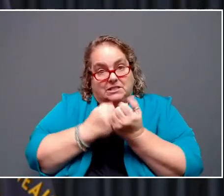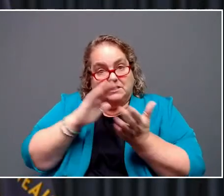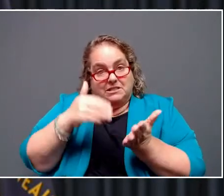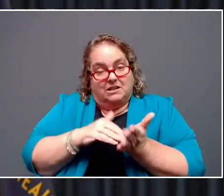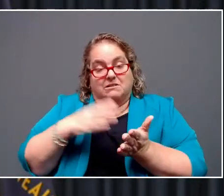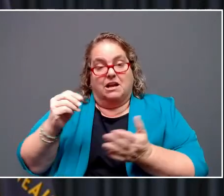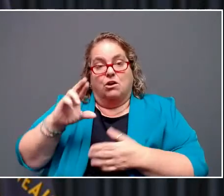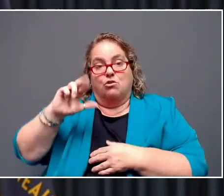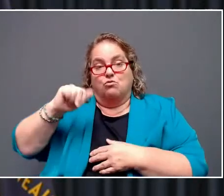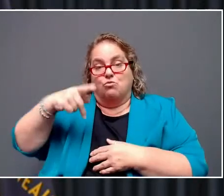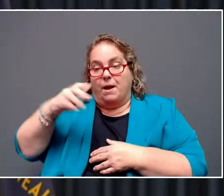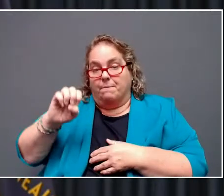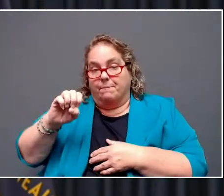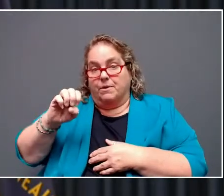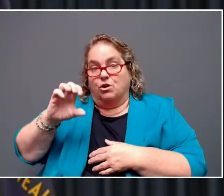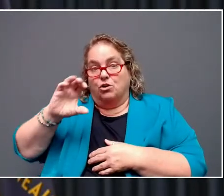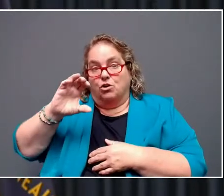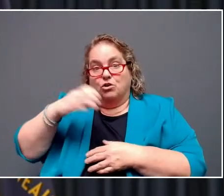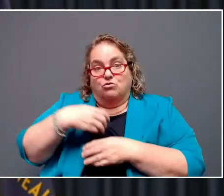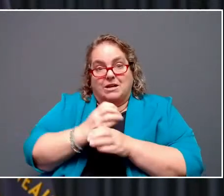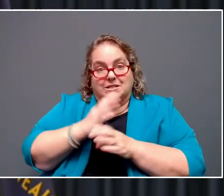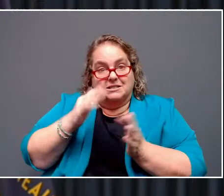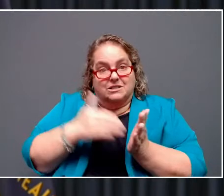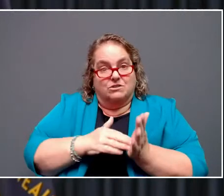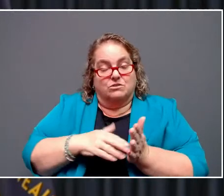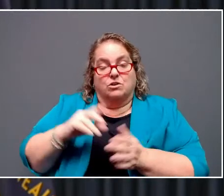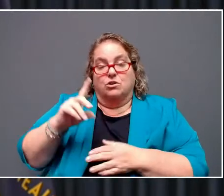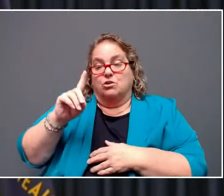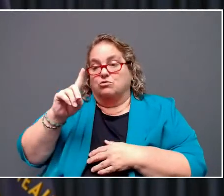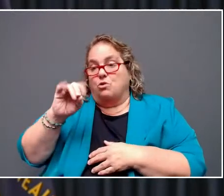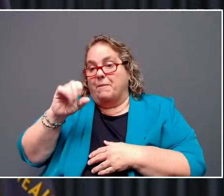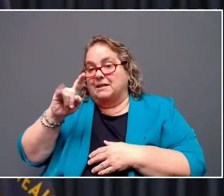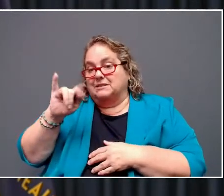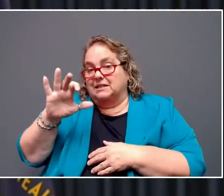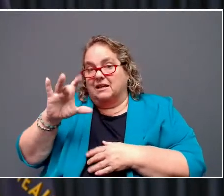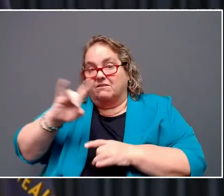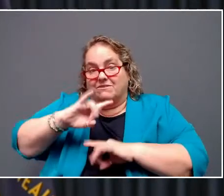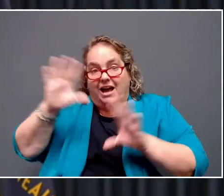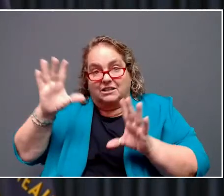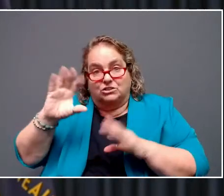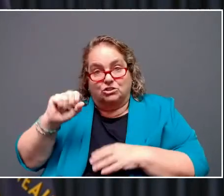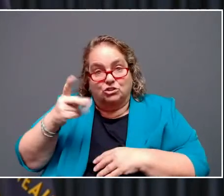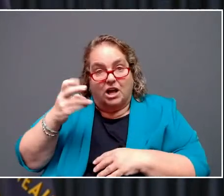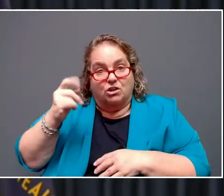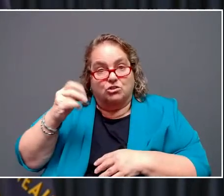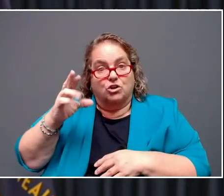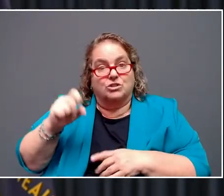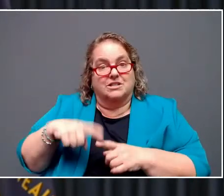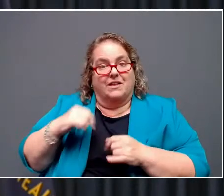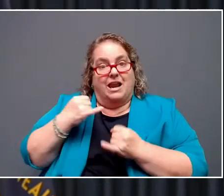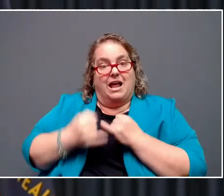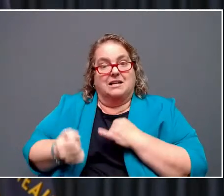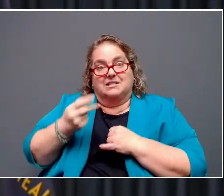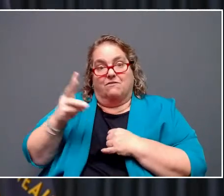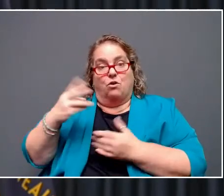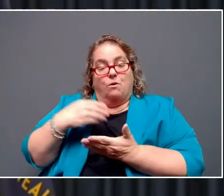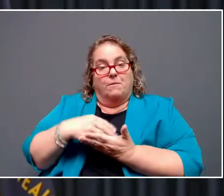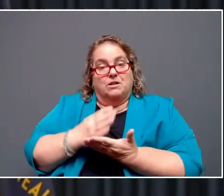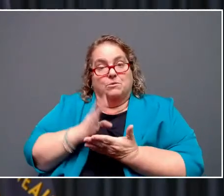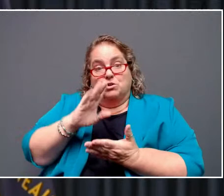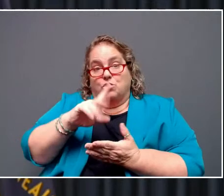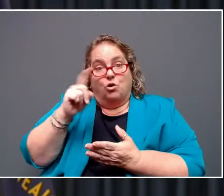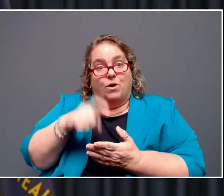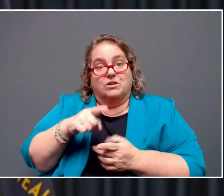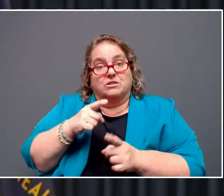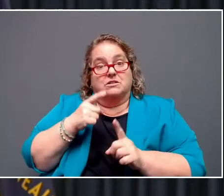crisis centers, our domestic violence shelters in the last several budgets. But the question specifically about child